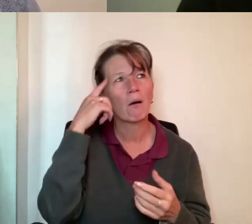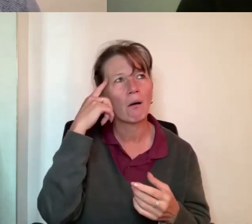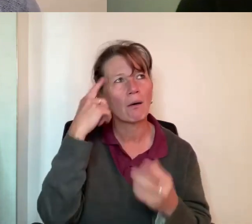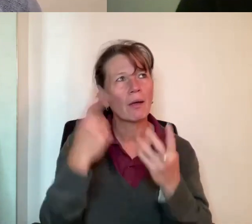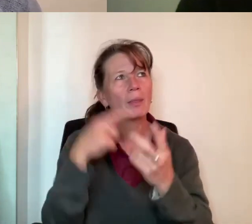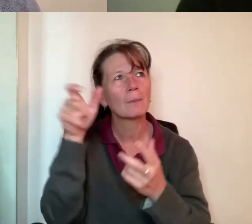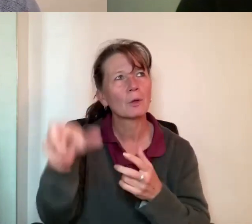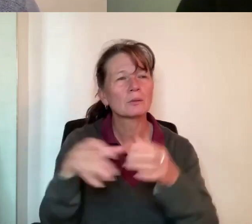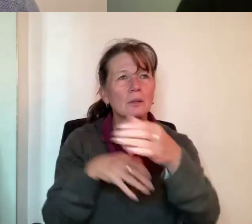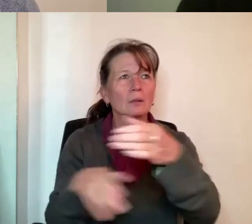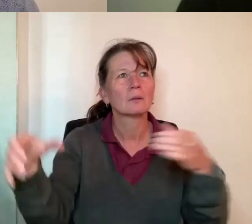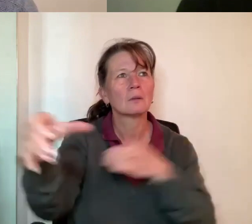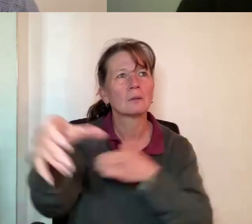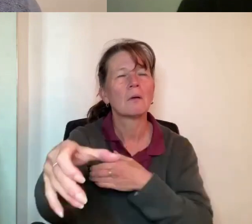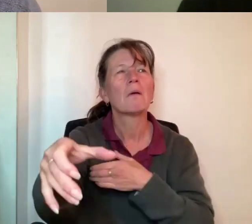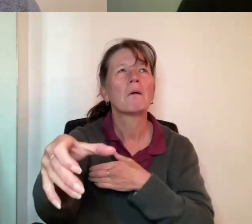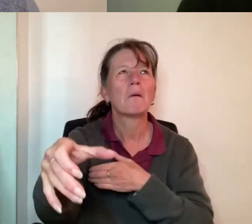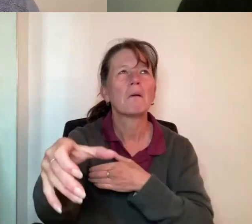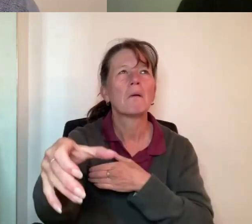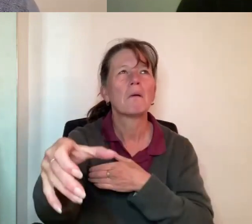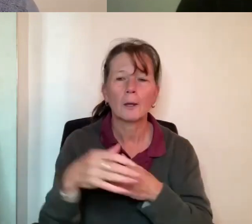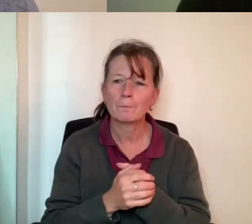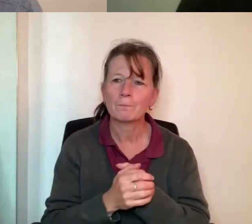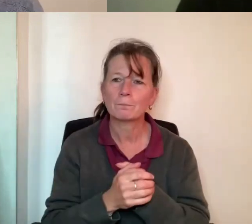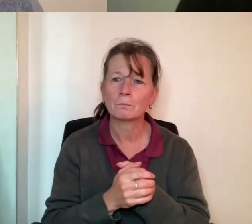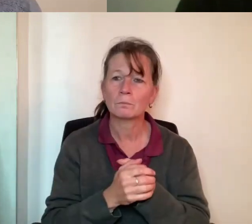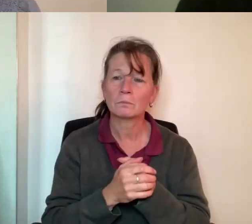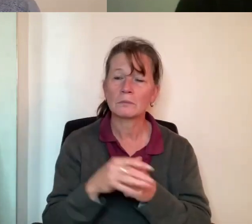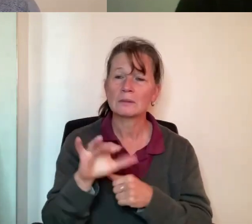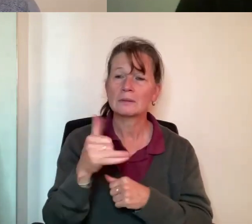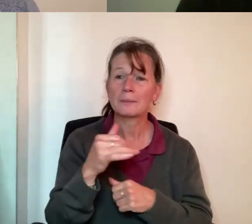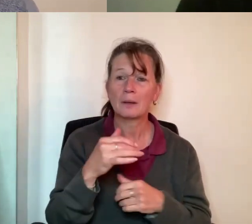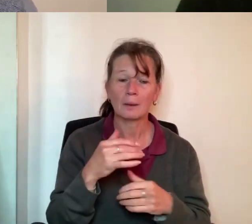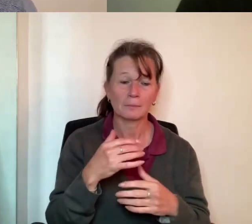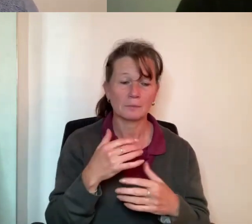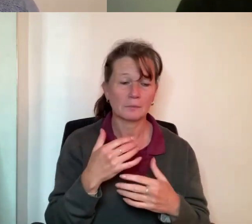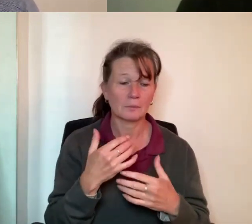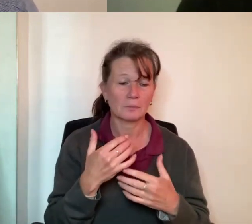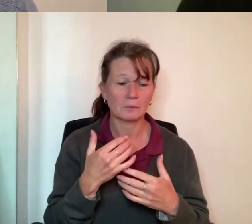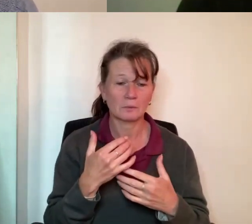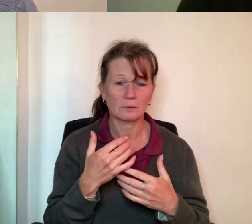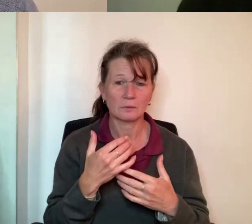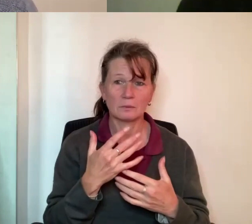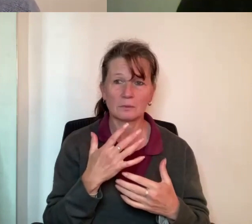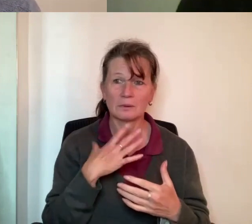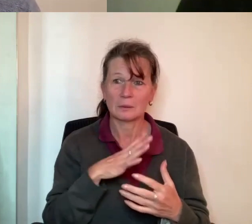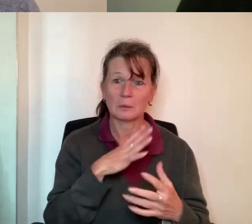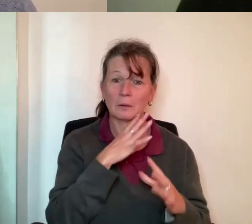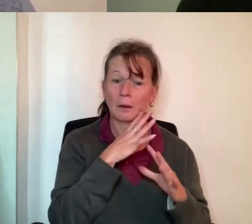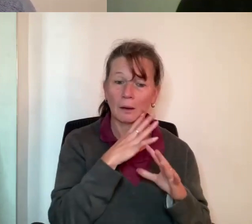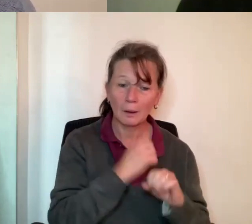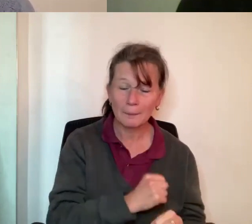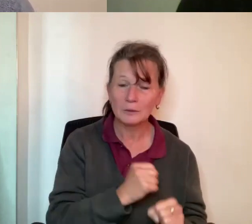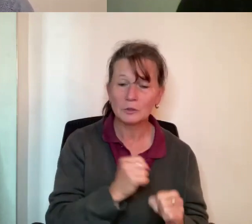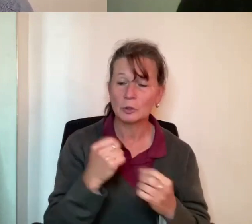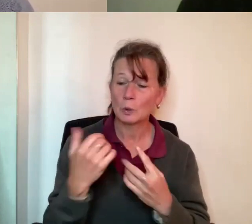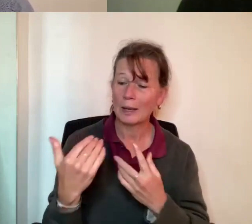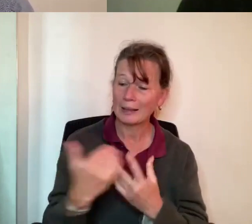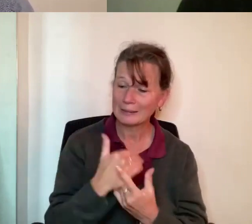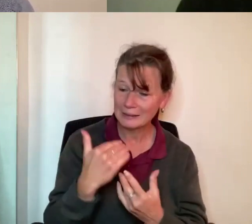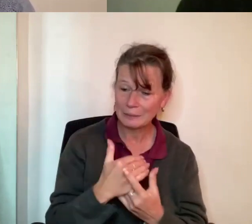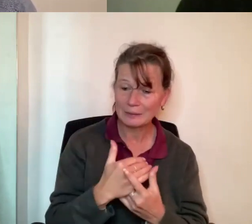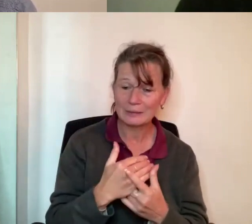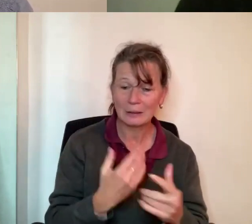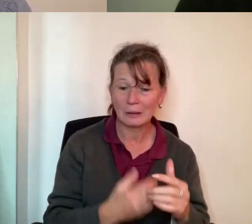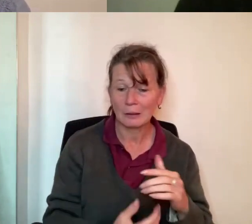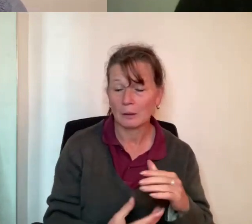just putting your commitment to being accessible at the top of a call